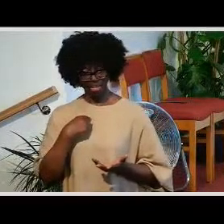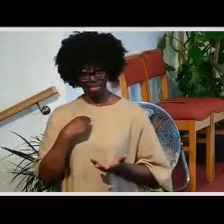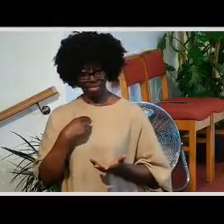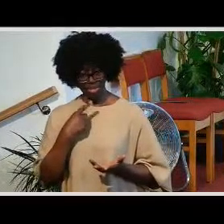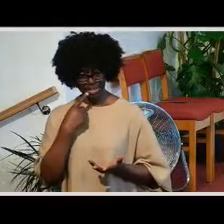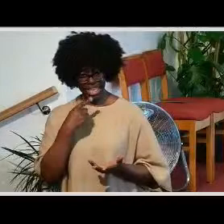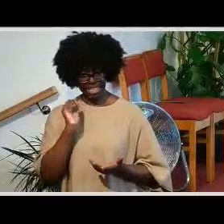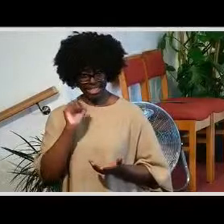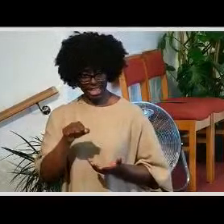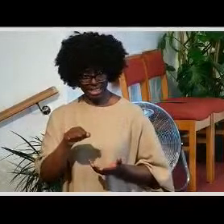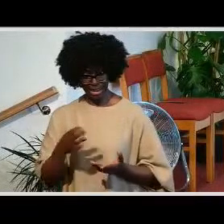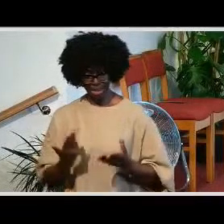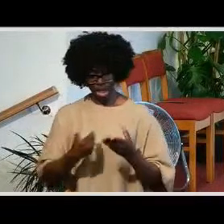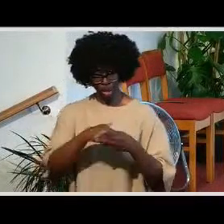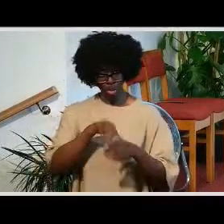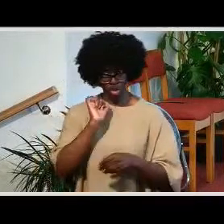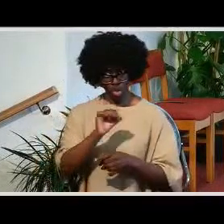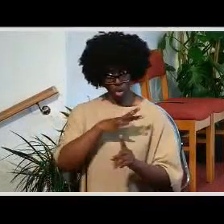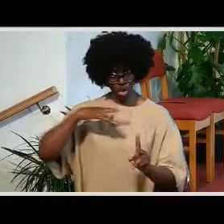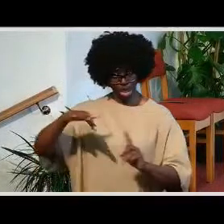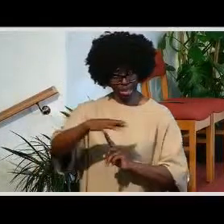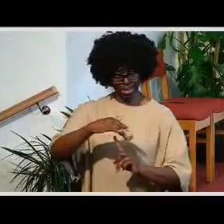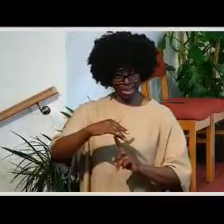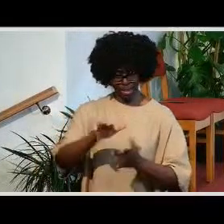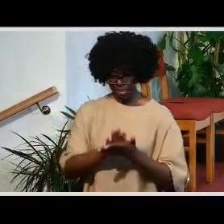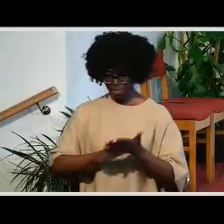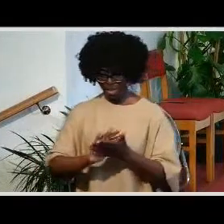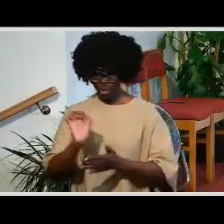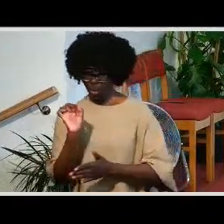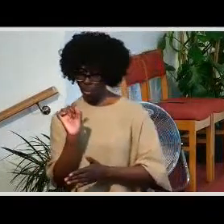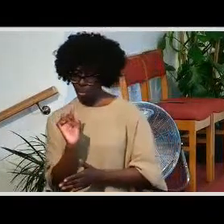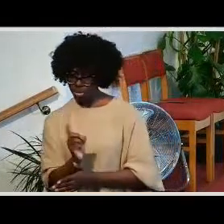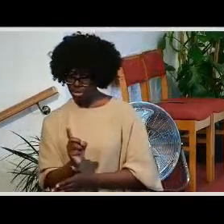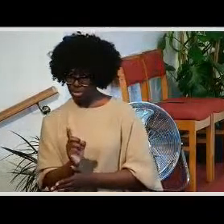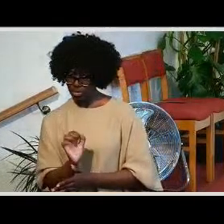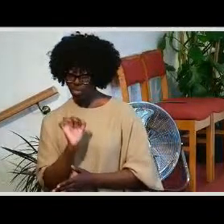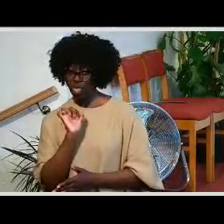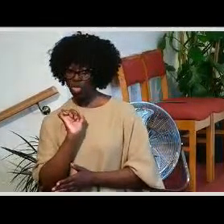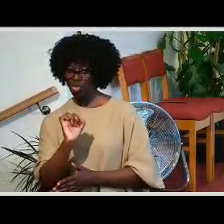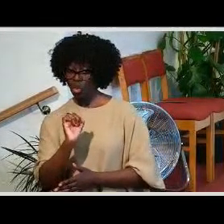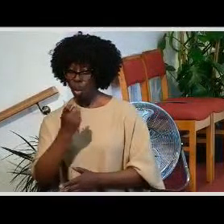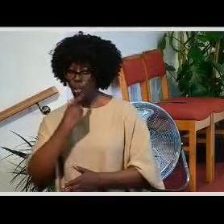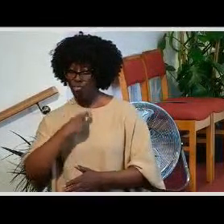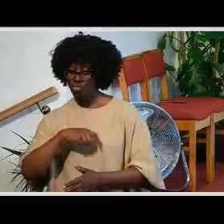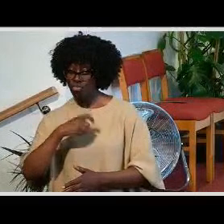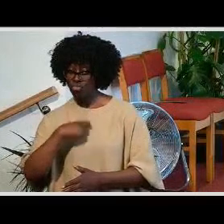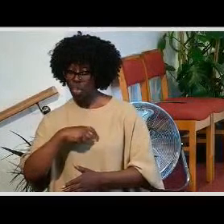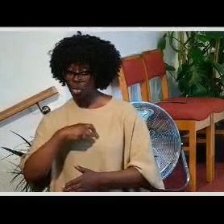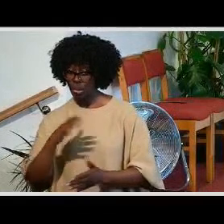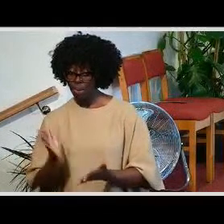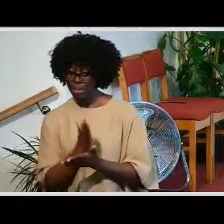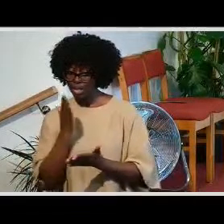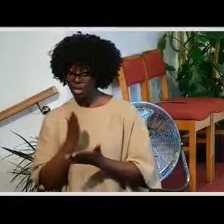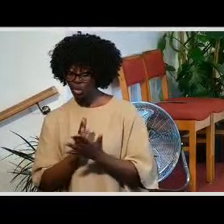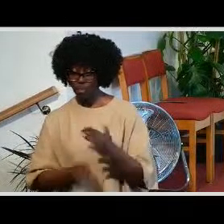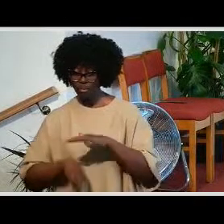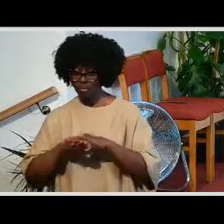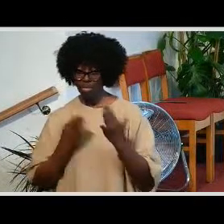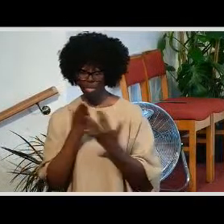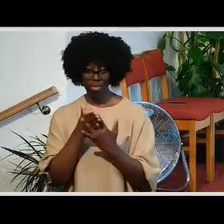of your society. Therefore, it's your role. It's your role to create possibilities.